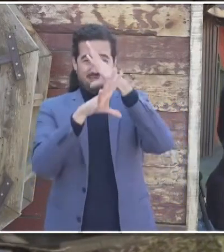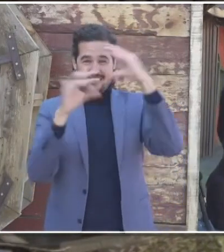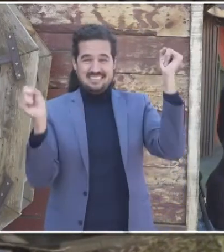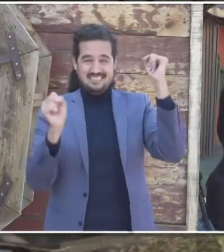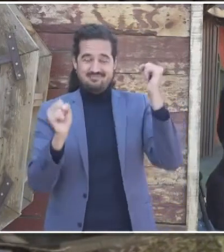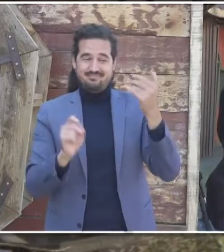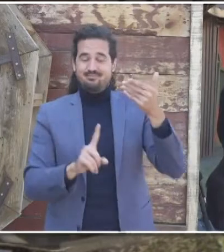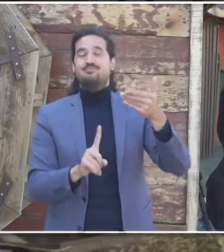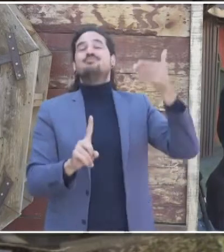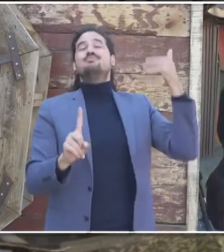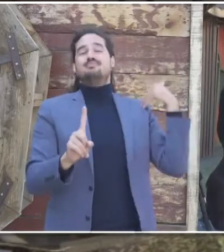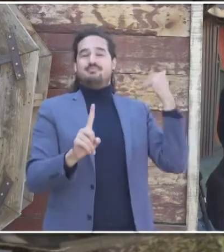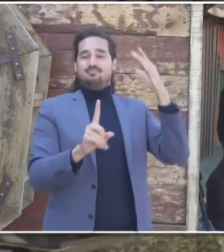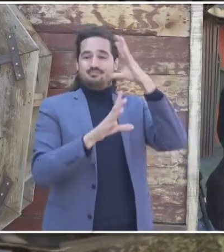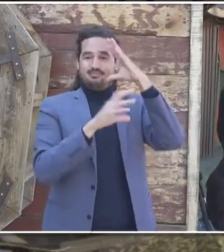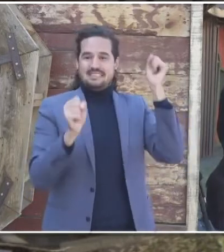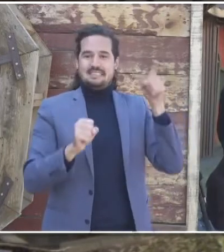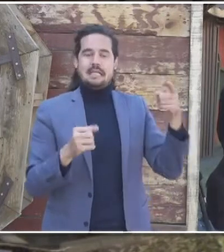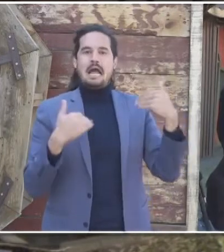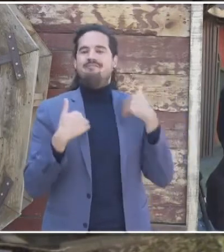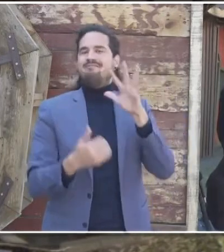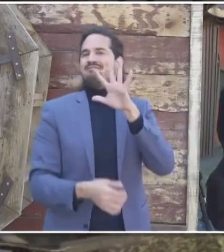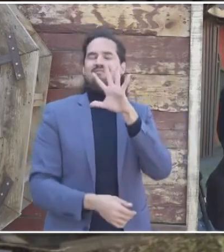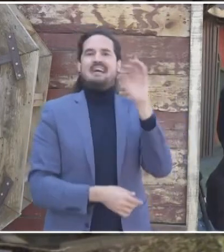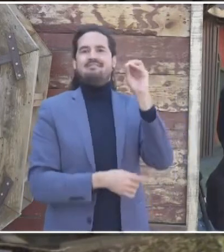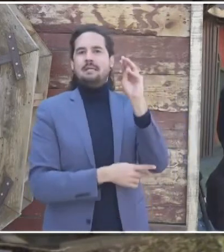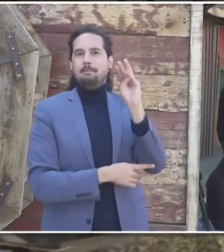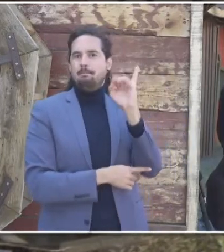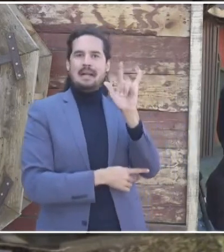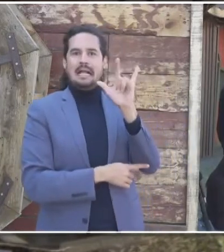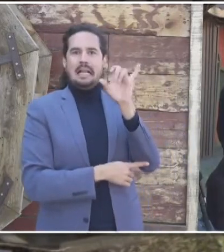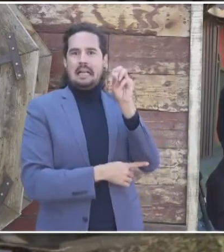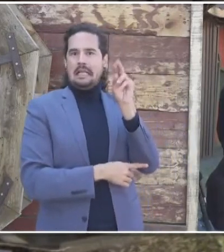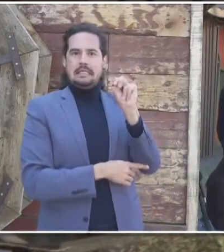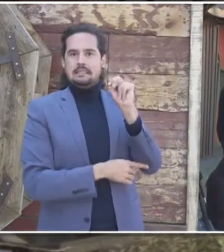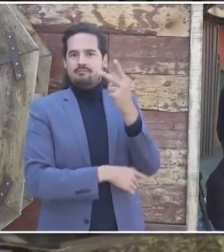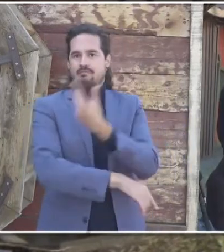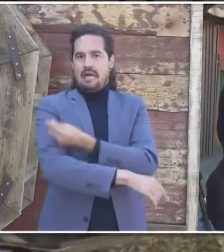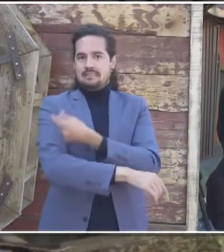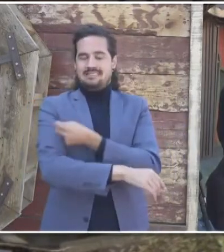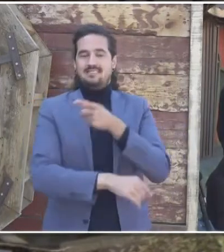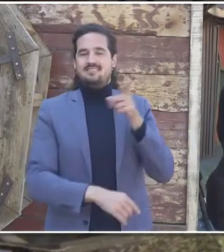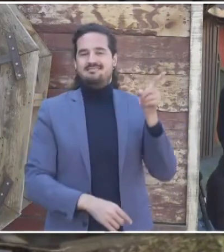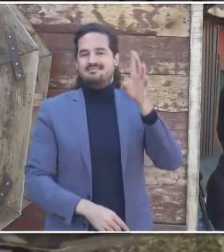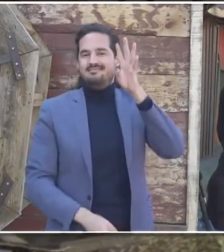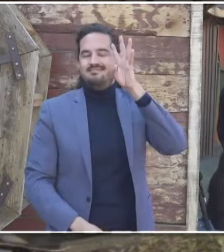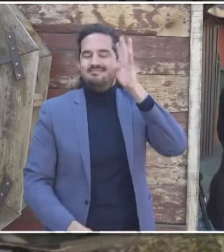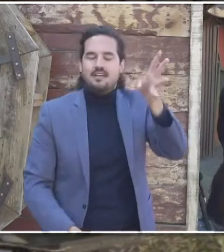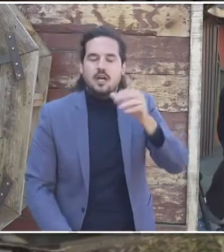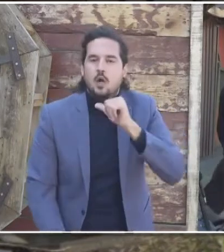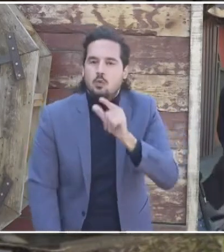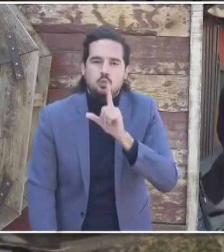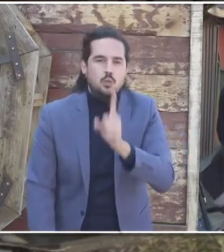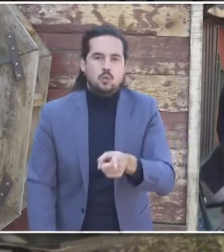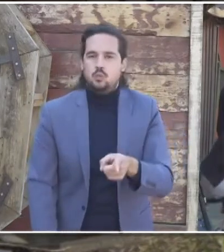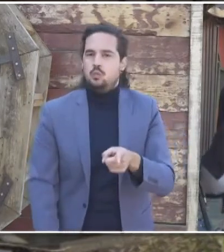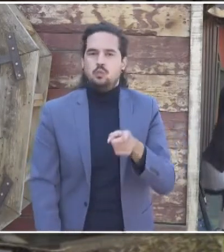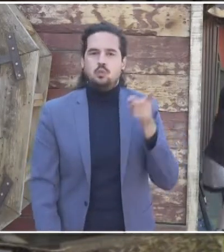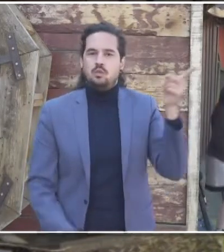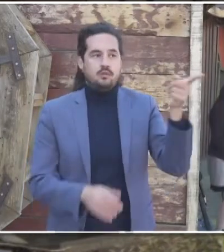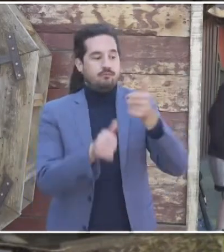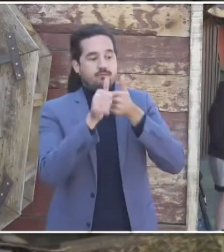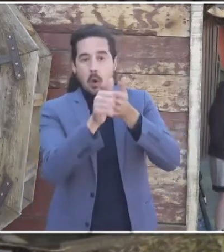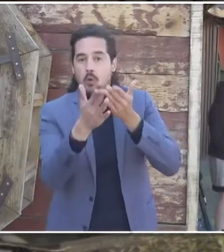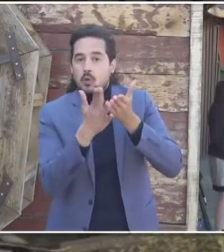so on the basis of what we're told, we're able to communicate that to the counties. Third-party administrator will provide even more